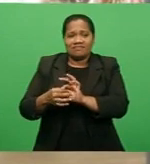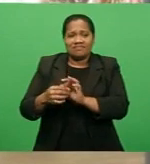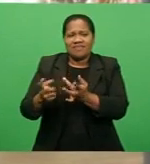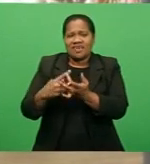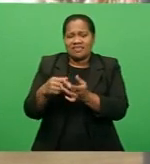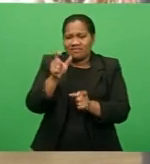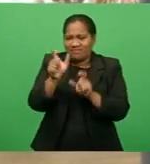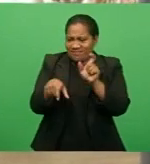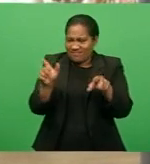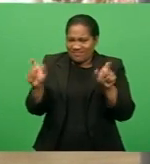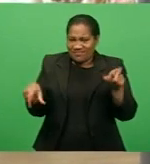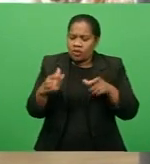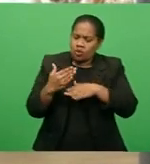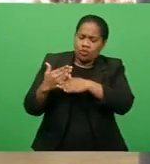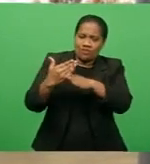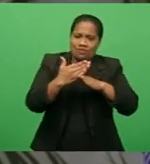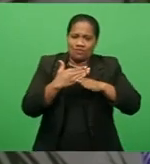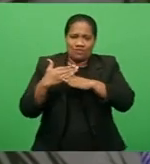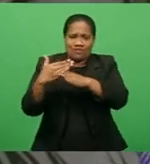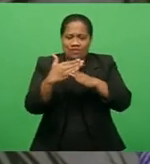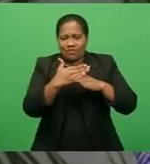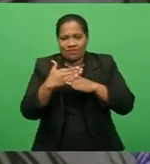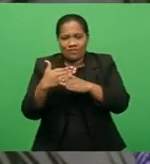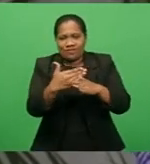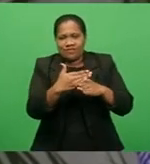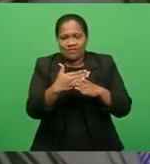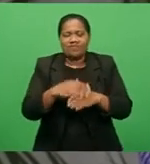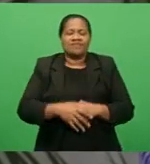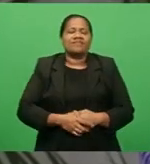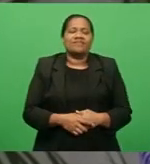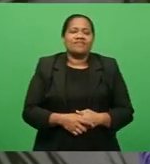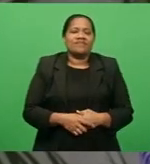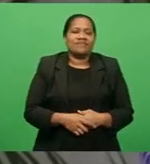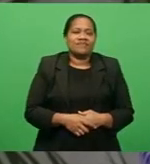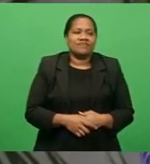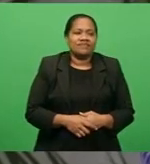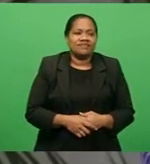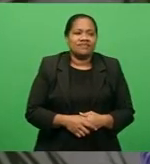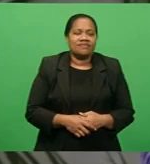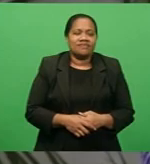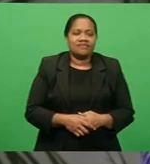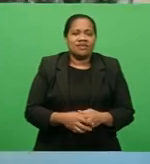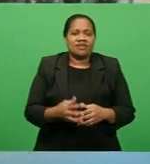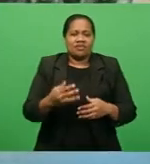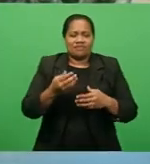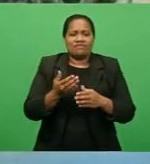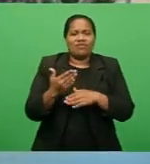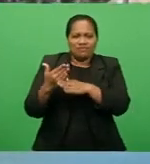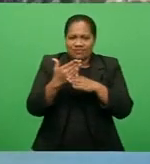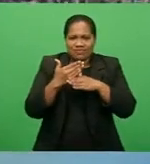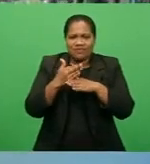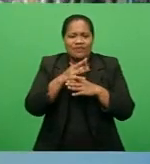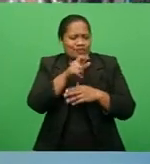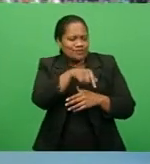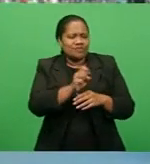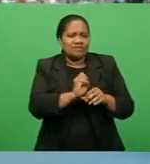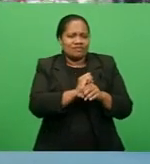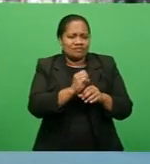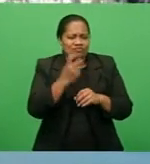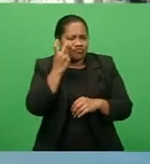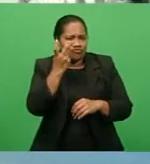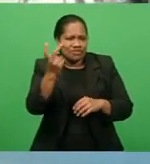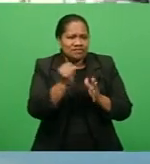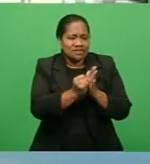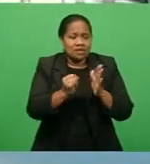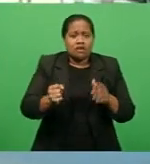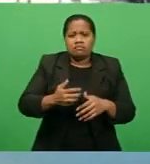working collaboratively to mitigate the impacts of COVID-19 in the tourism industry. 90 yachts have arrived at